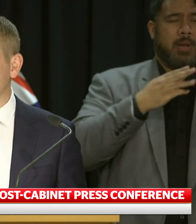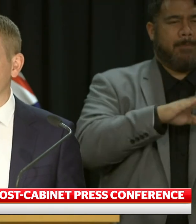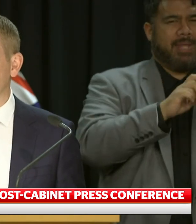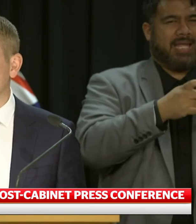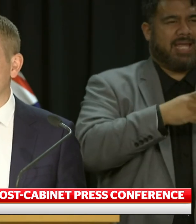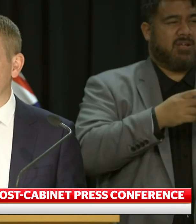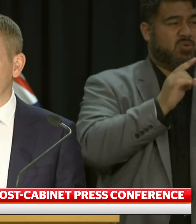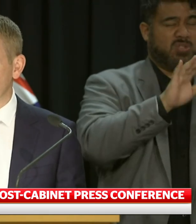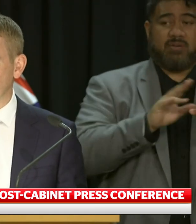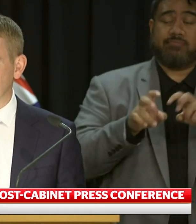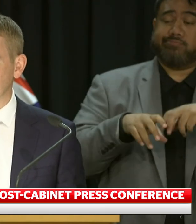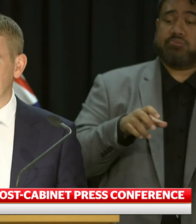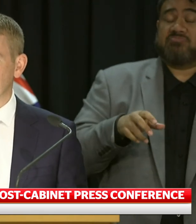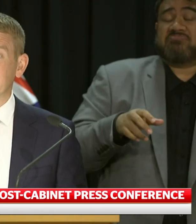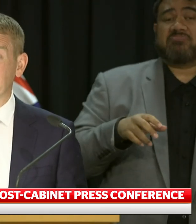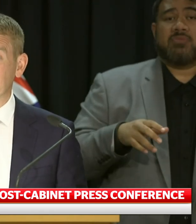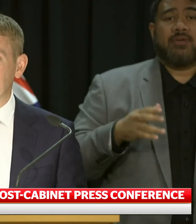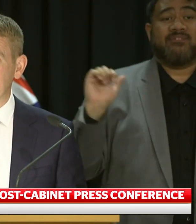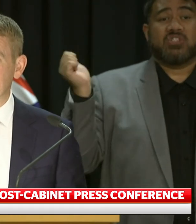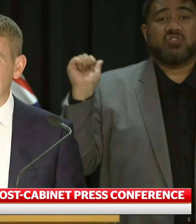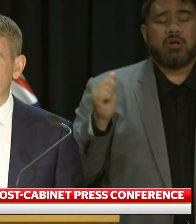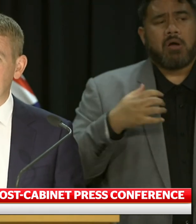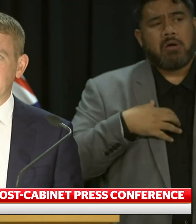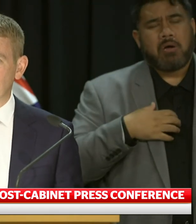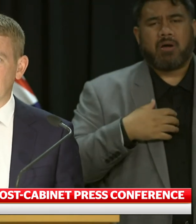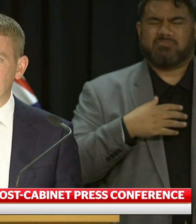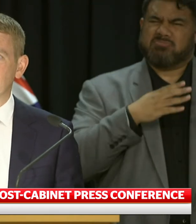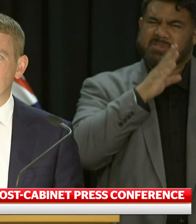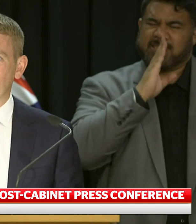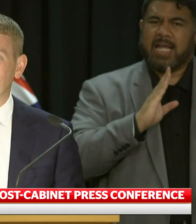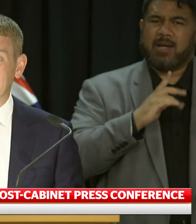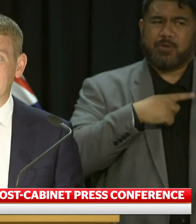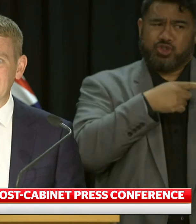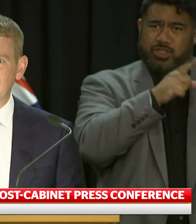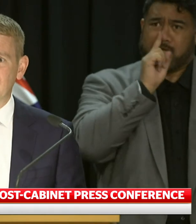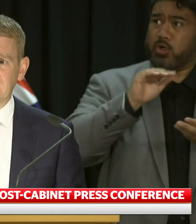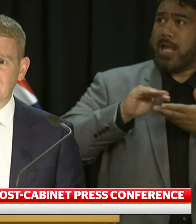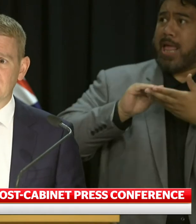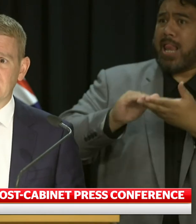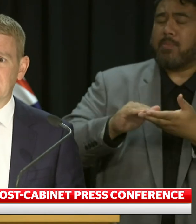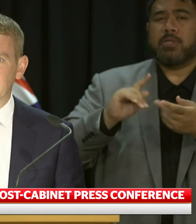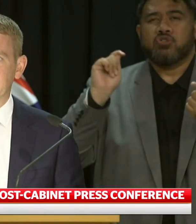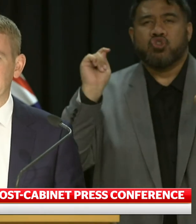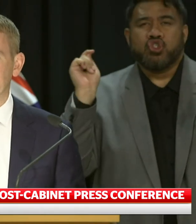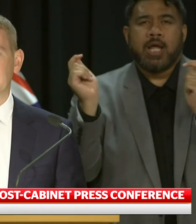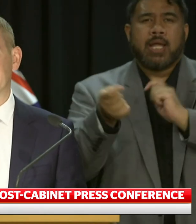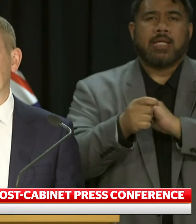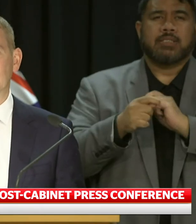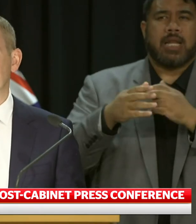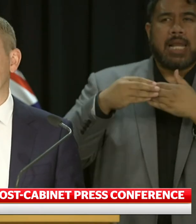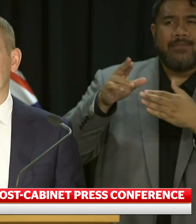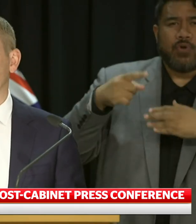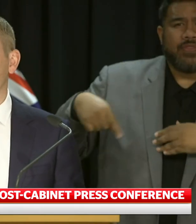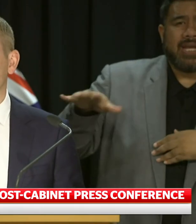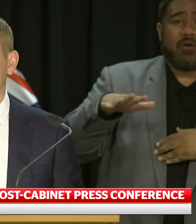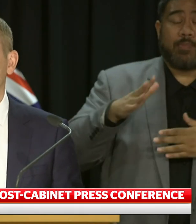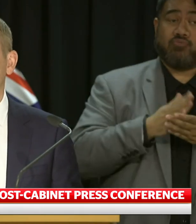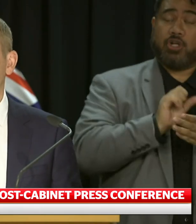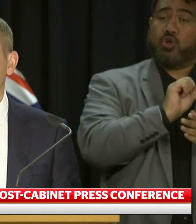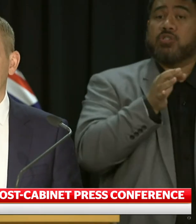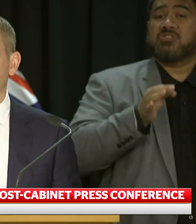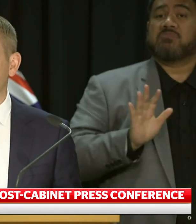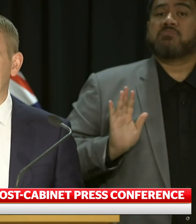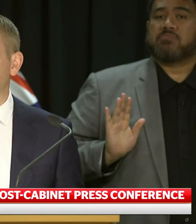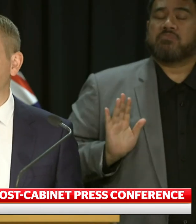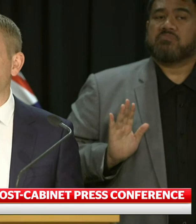walk away from that role, because she did have an ability to affect change and to help to lead change in that area. But that's ultimately her decision.